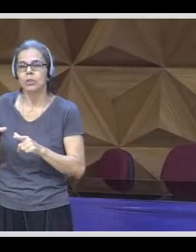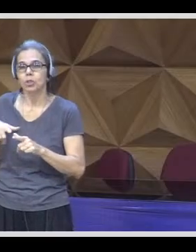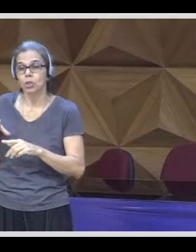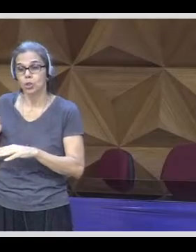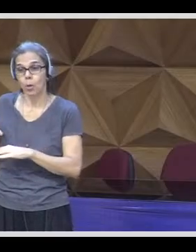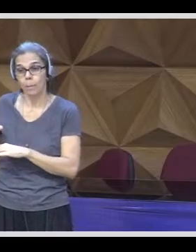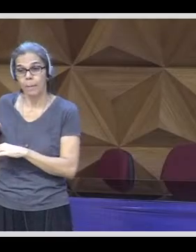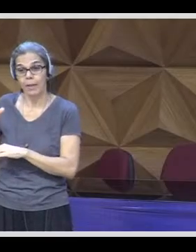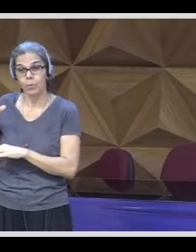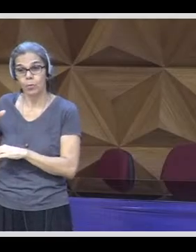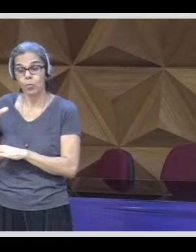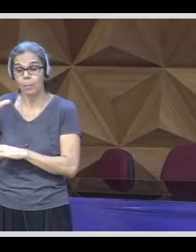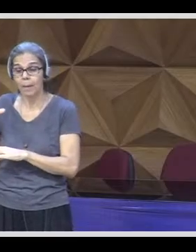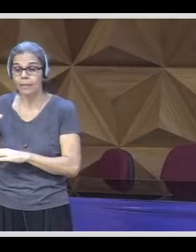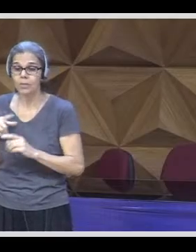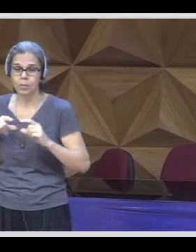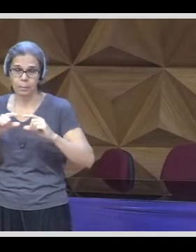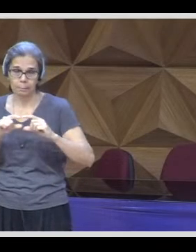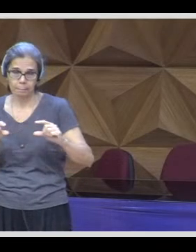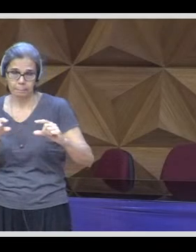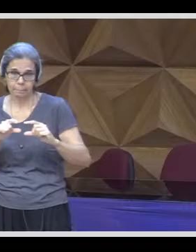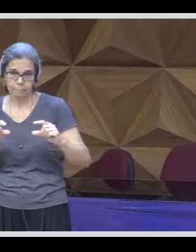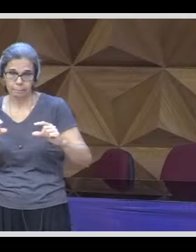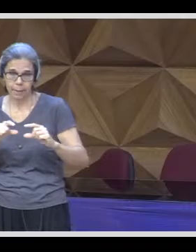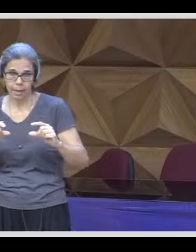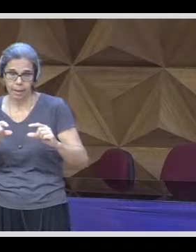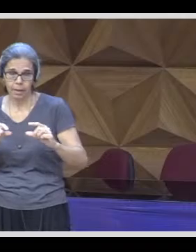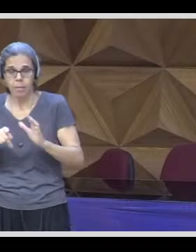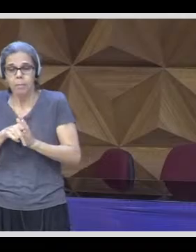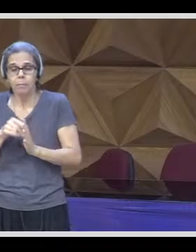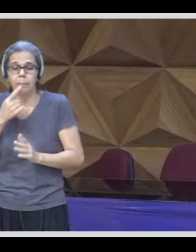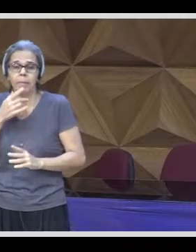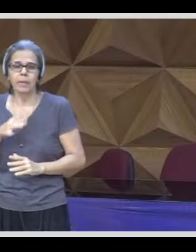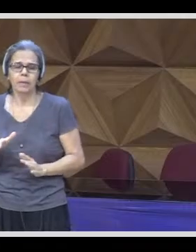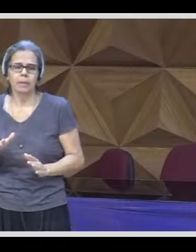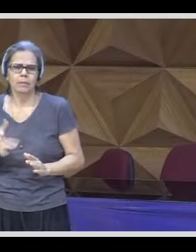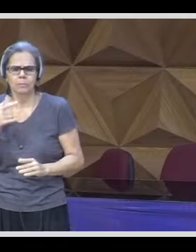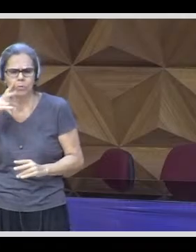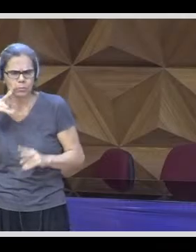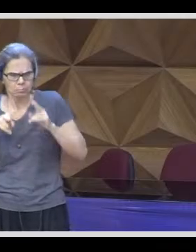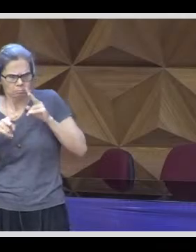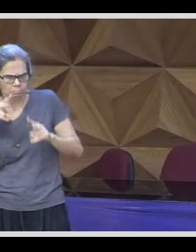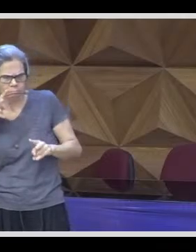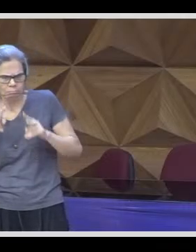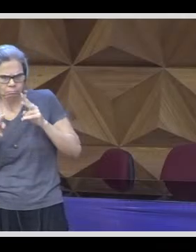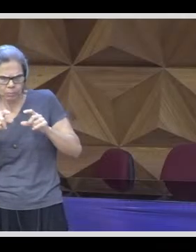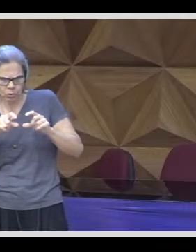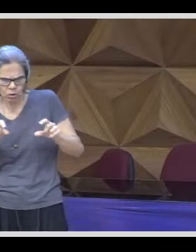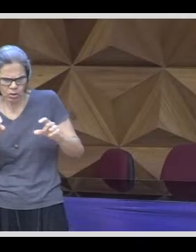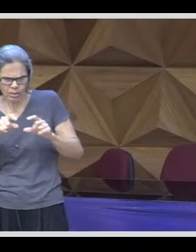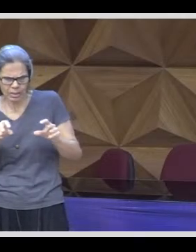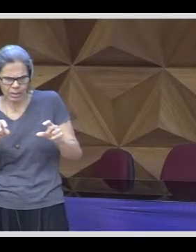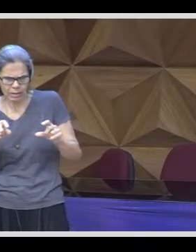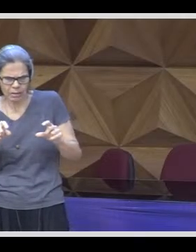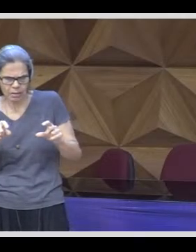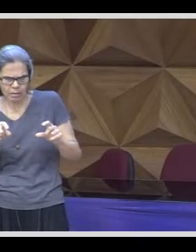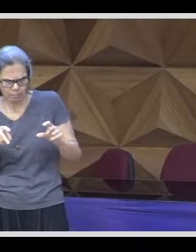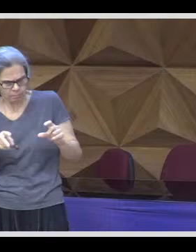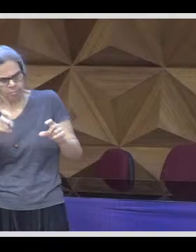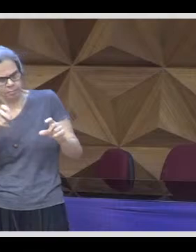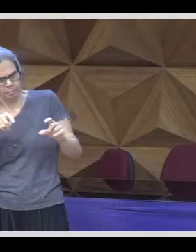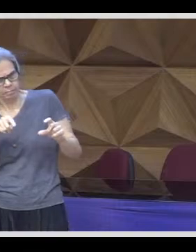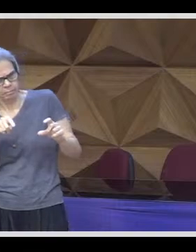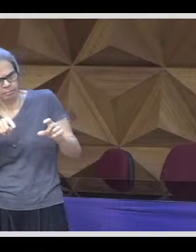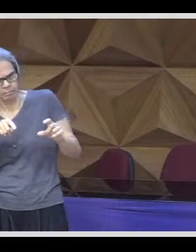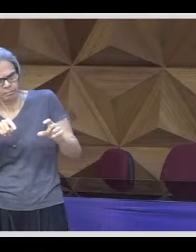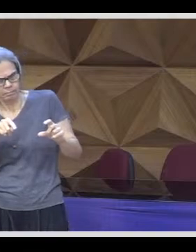the CCLs, we see streams with kids, family friendly, but also